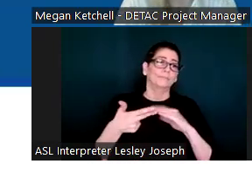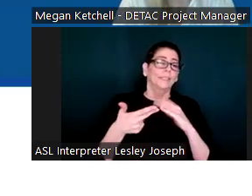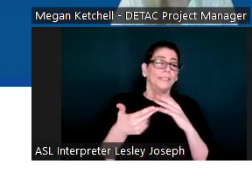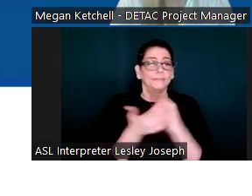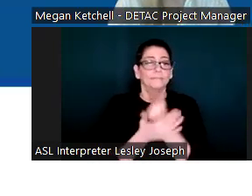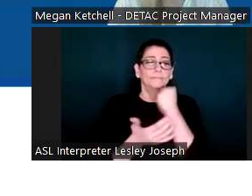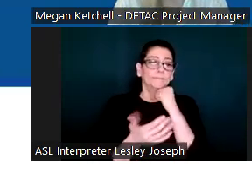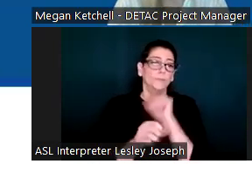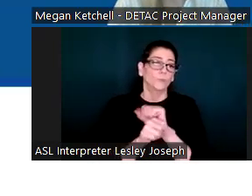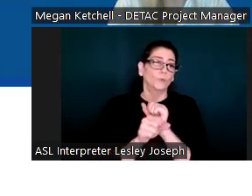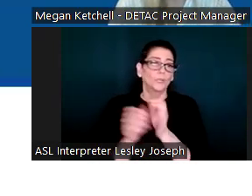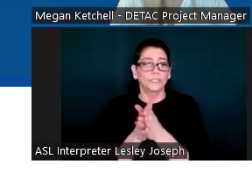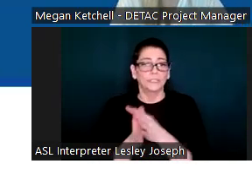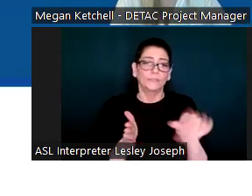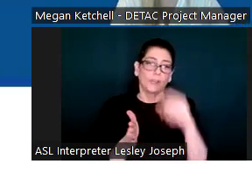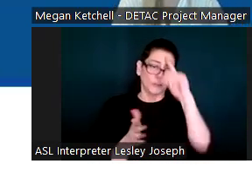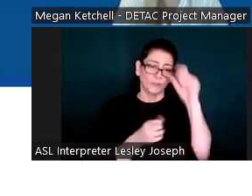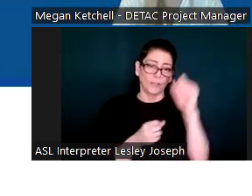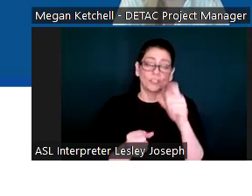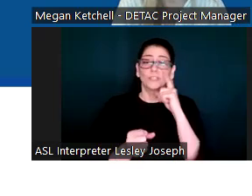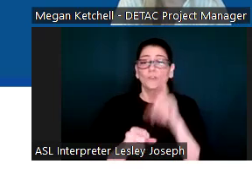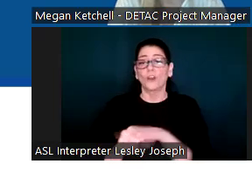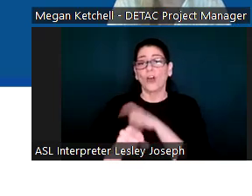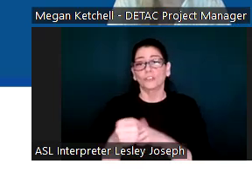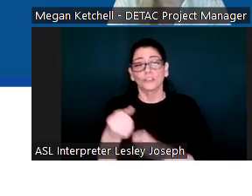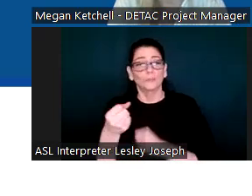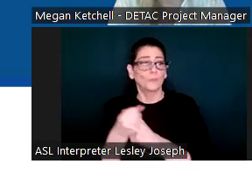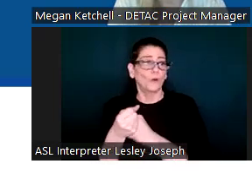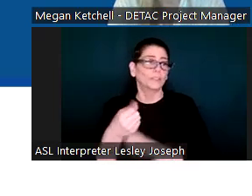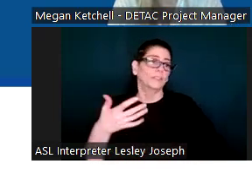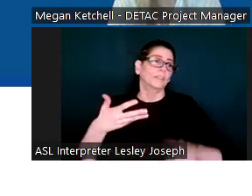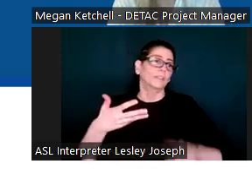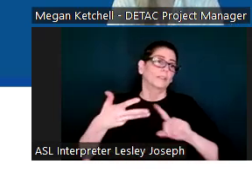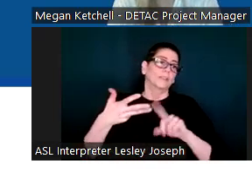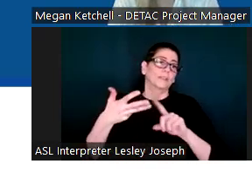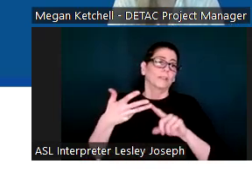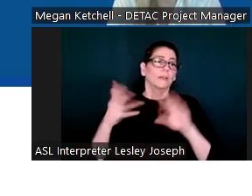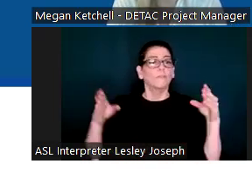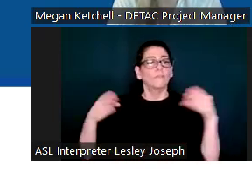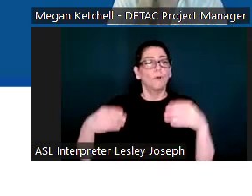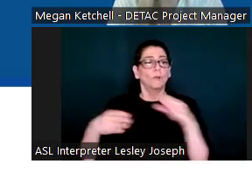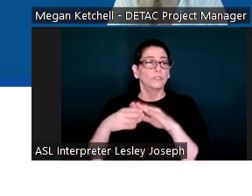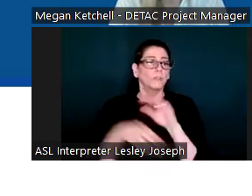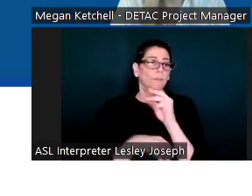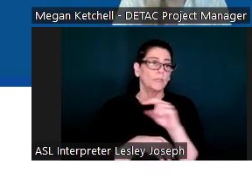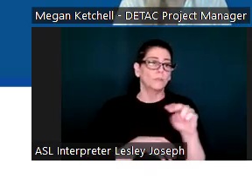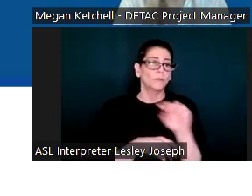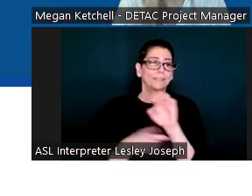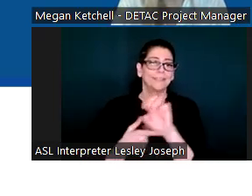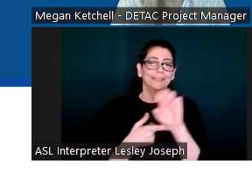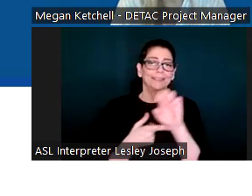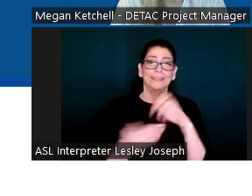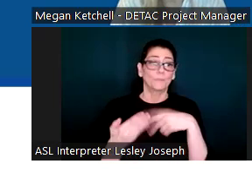other strategies for long-term supports, and a spotlight on Minnesota's Extended Employment, or EE program.